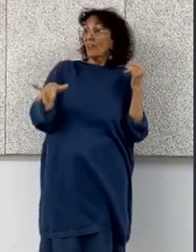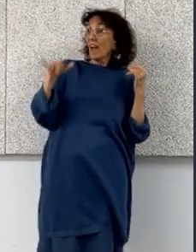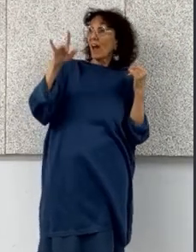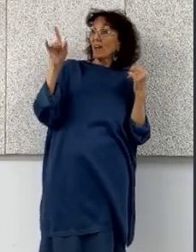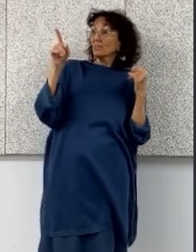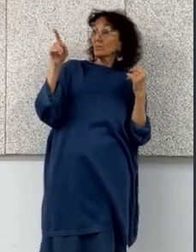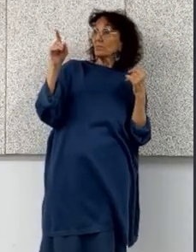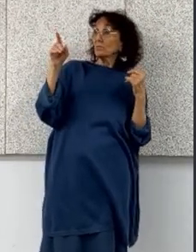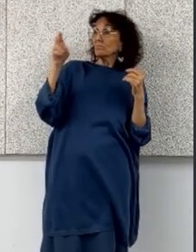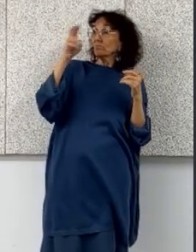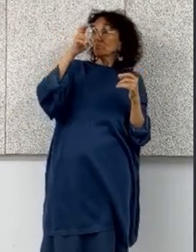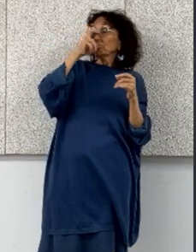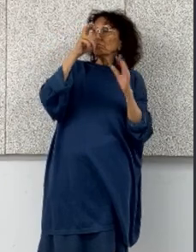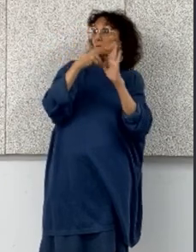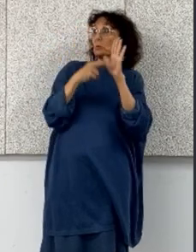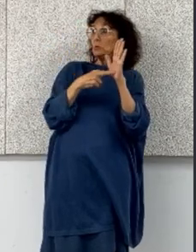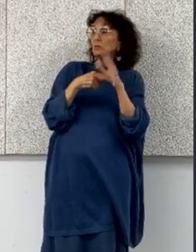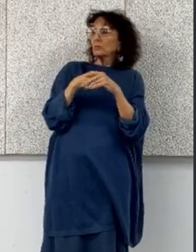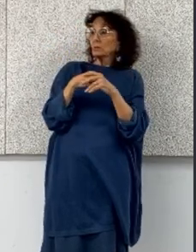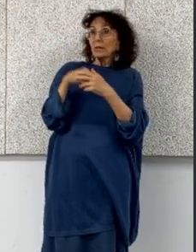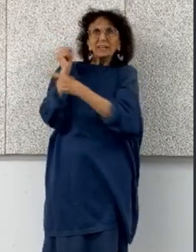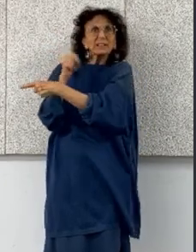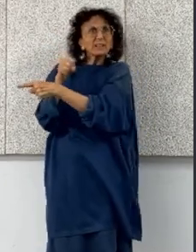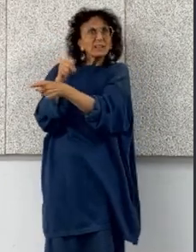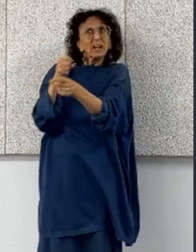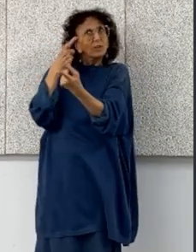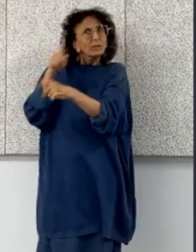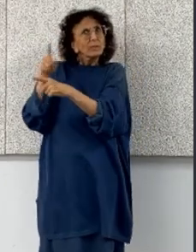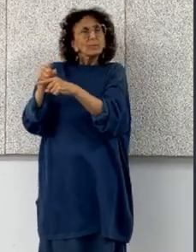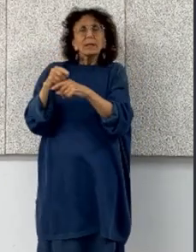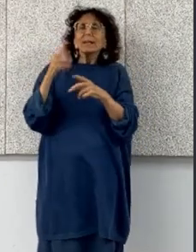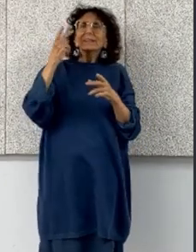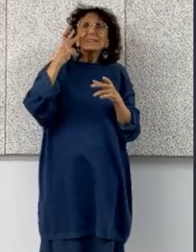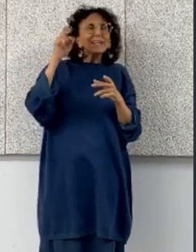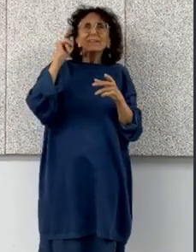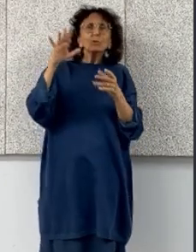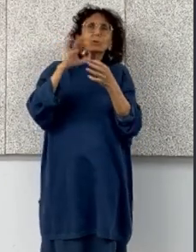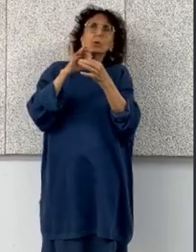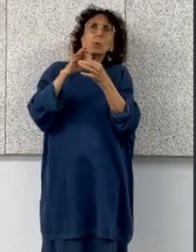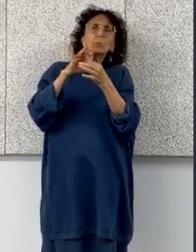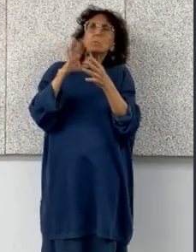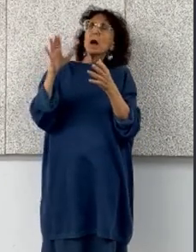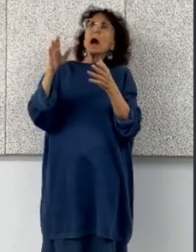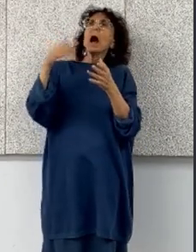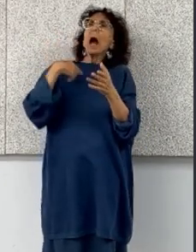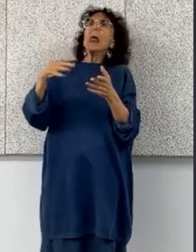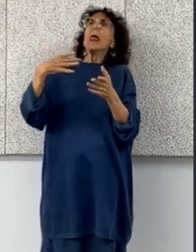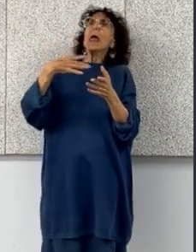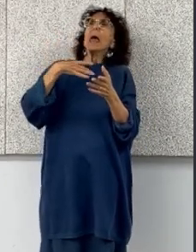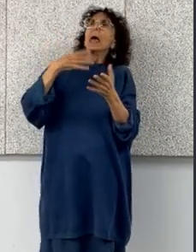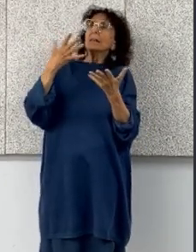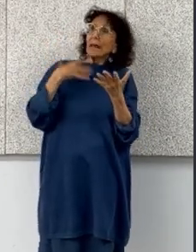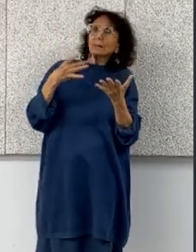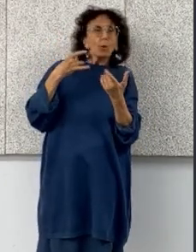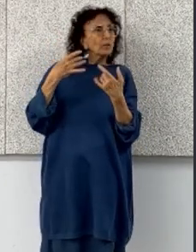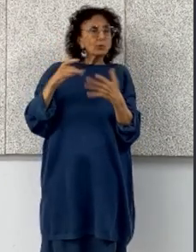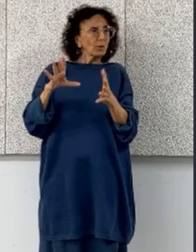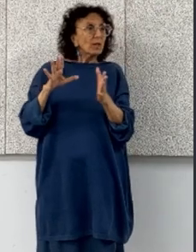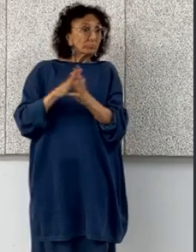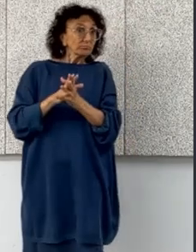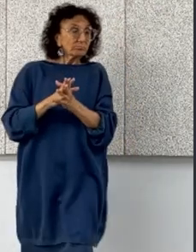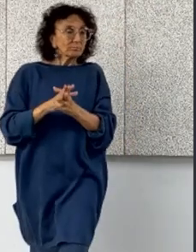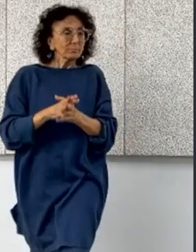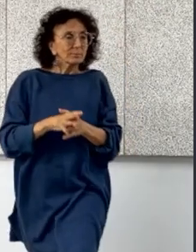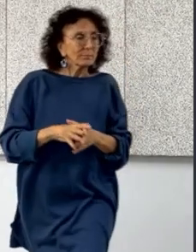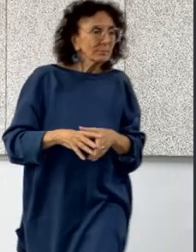know? Yes. And see if that might help unclose a loop. Mm-hmm. That's my thought. Yep. Just to build on that, it's